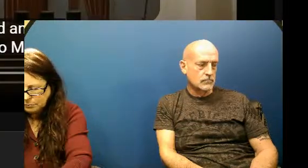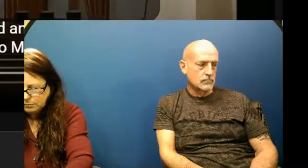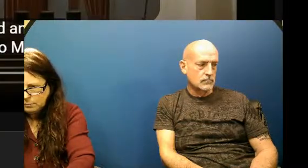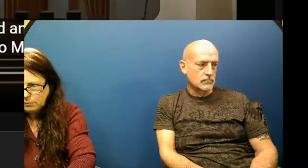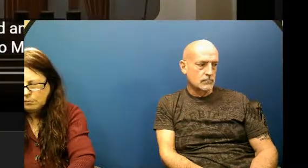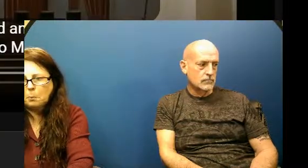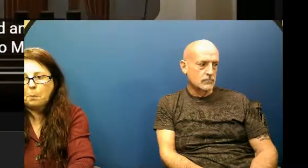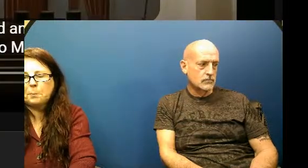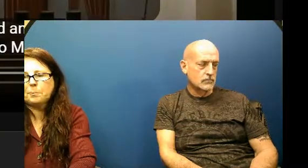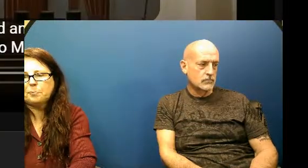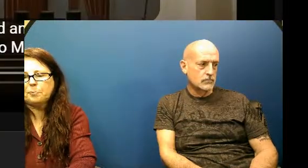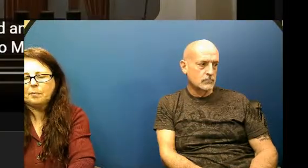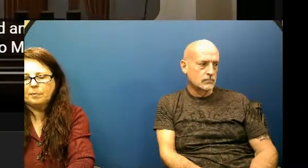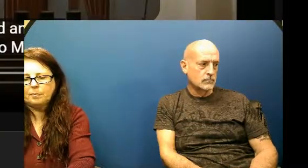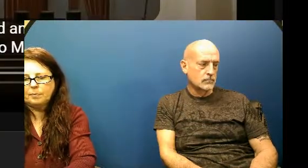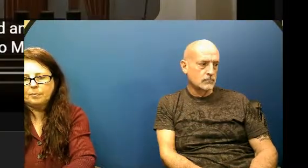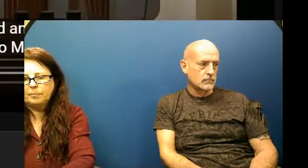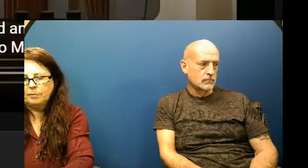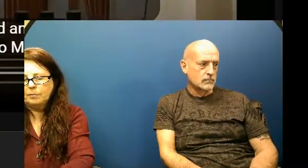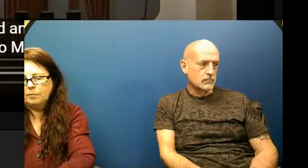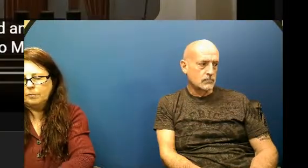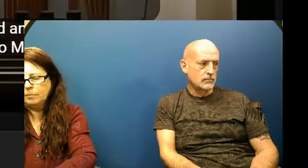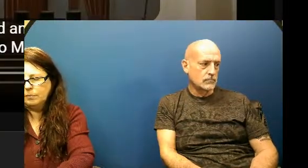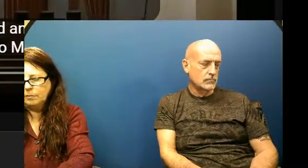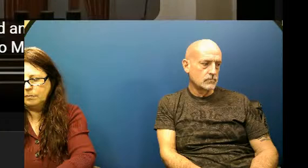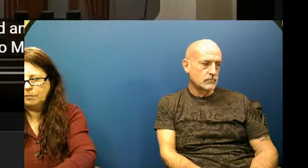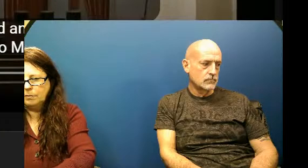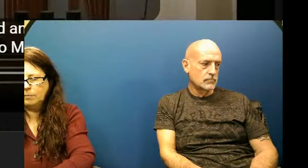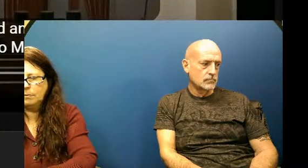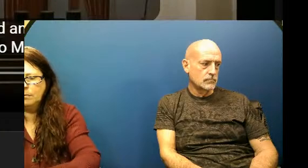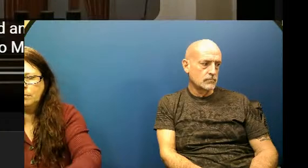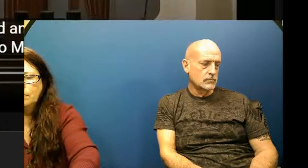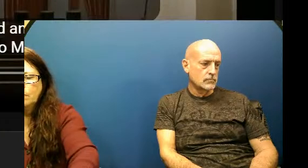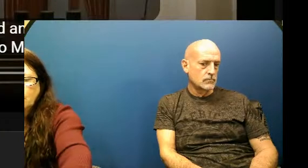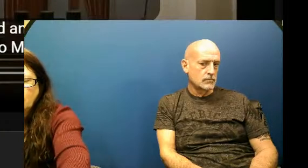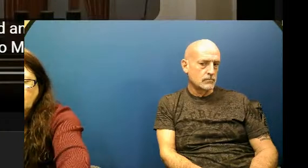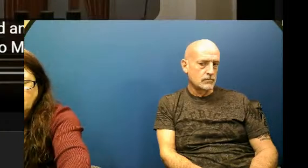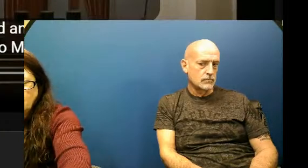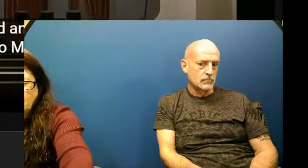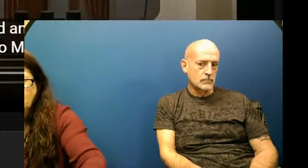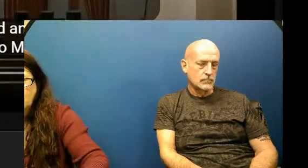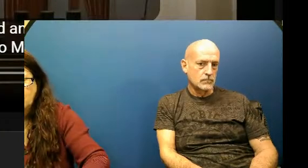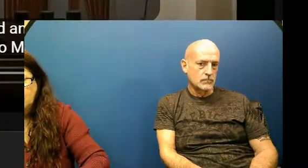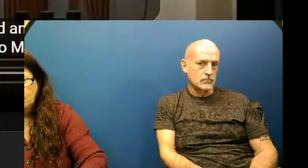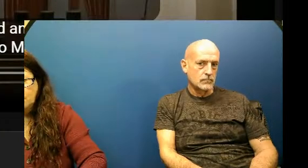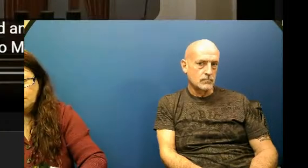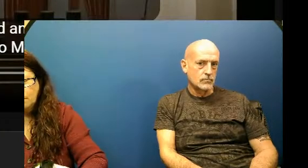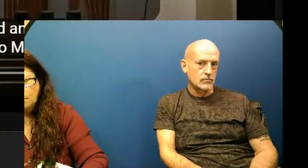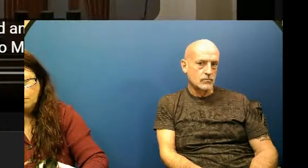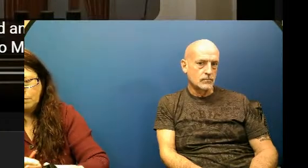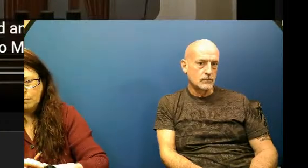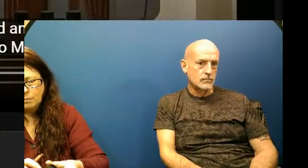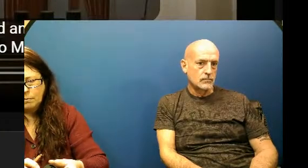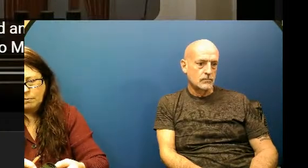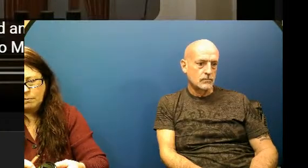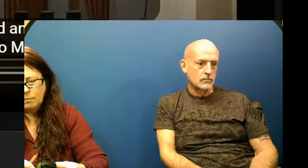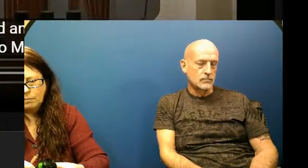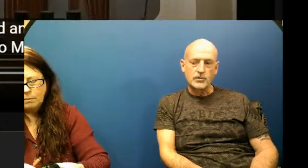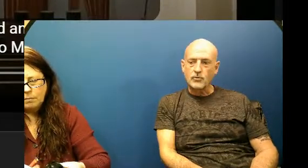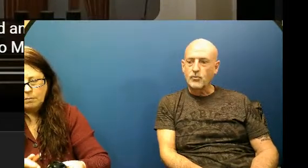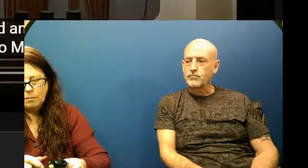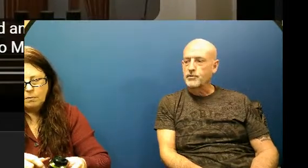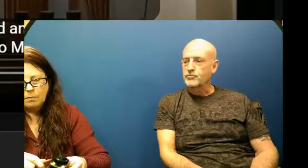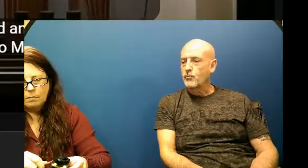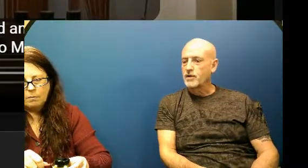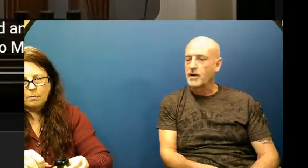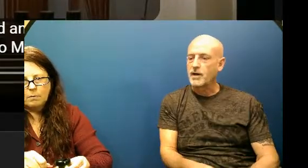Yes, Somebody we do. has to be right and somebody has to be wrong about that. What's the fact? What does the record show? Well, Your Honor, we are here on a record, and No,